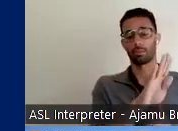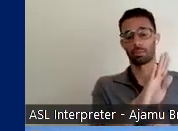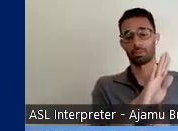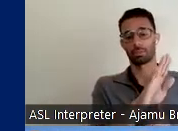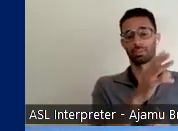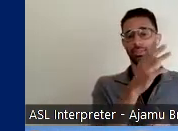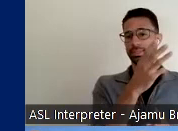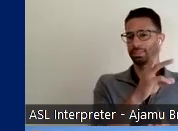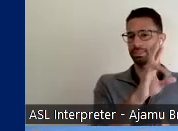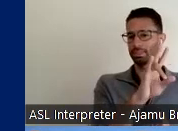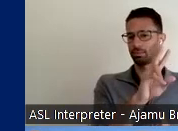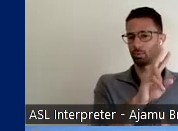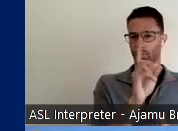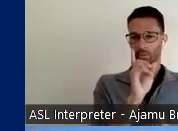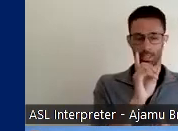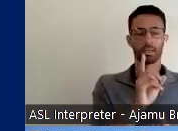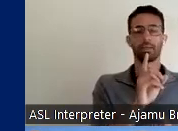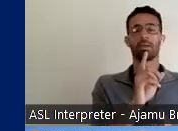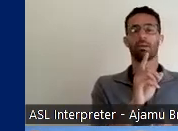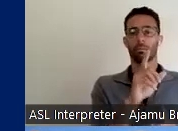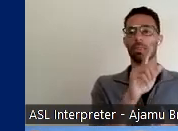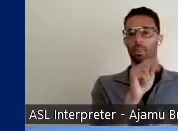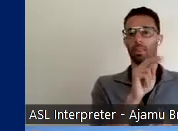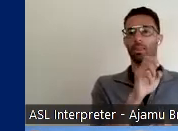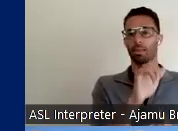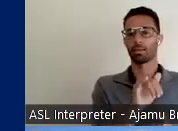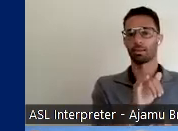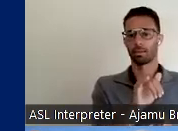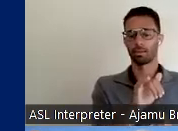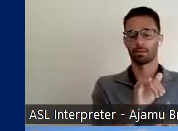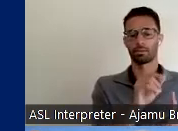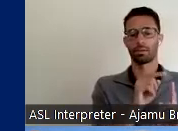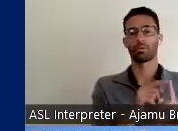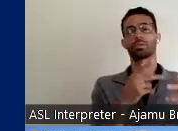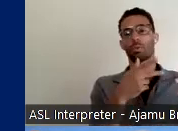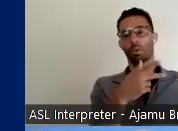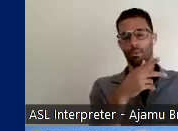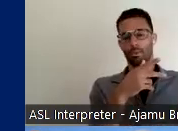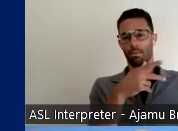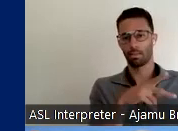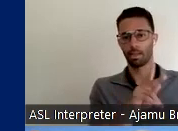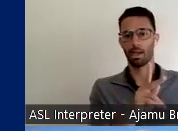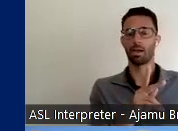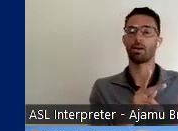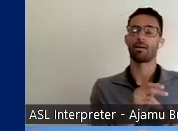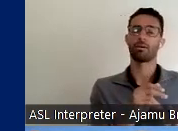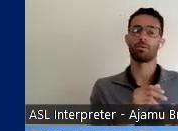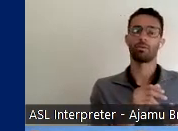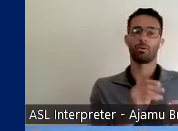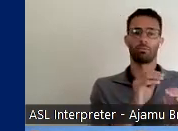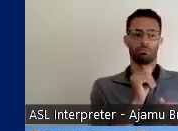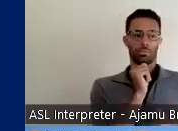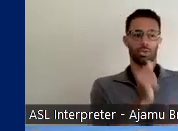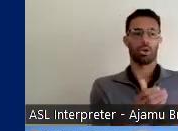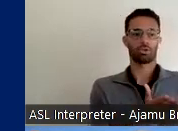1672, I think it was, Laney, was to allow a non-transparent negotiation